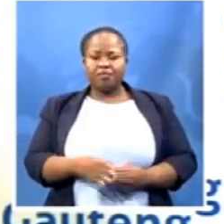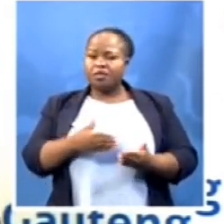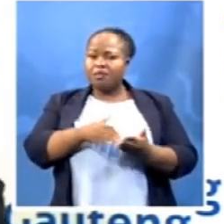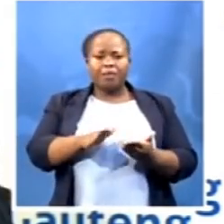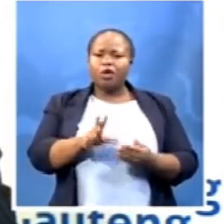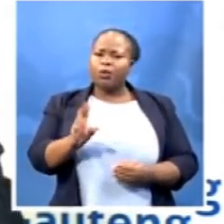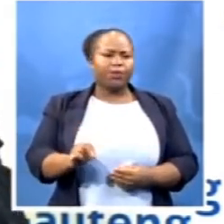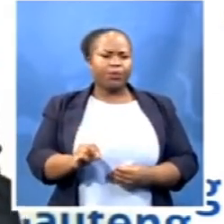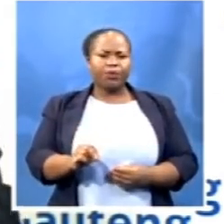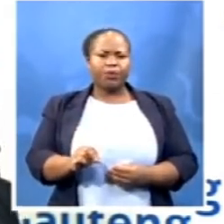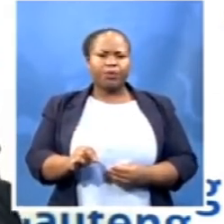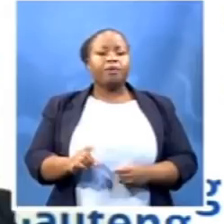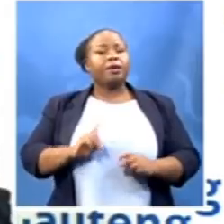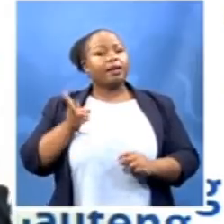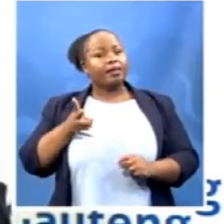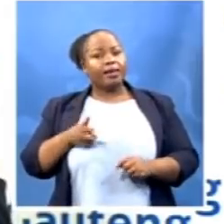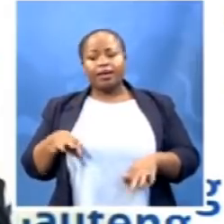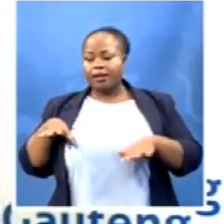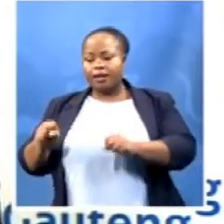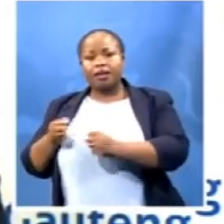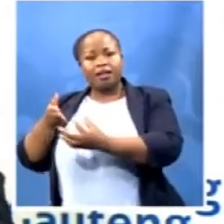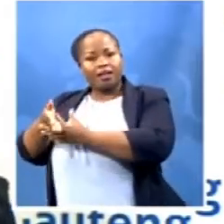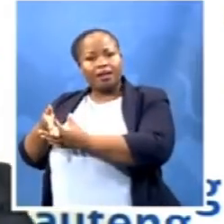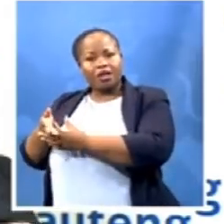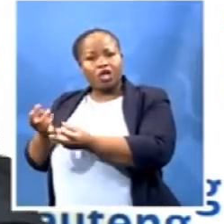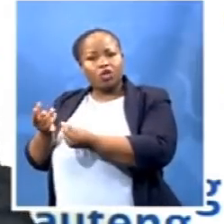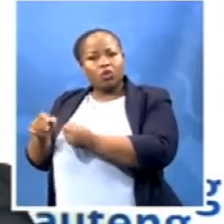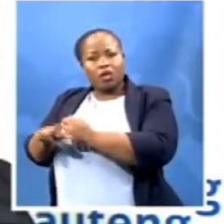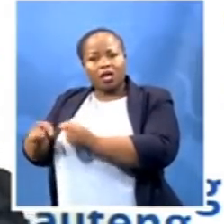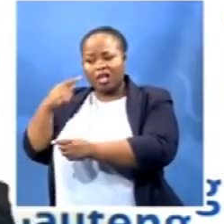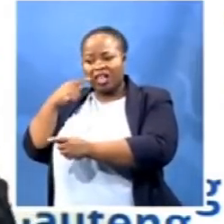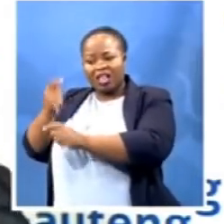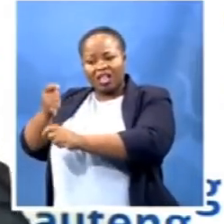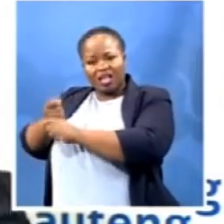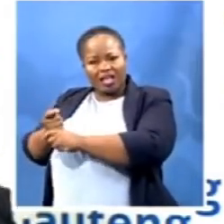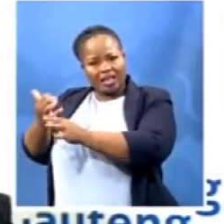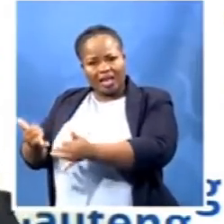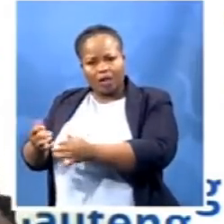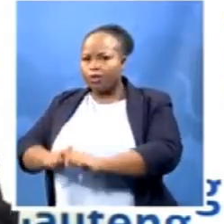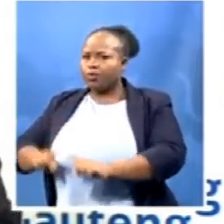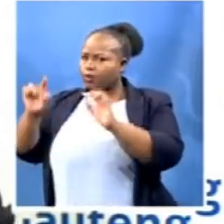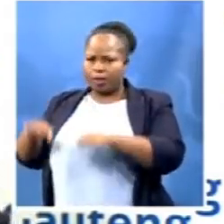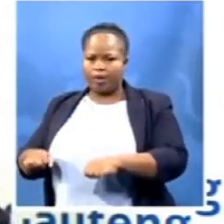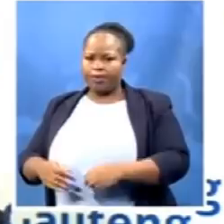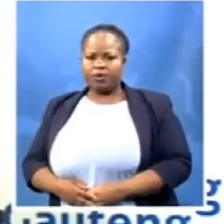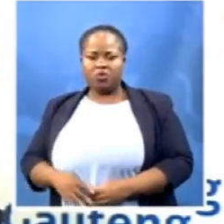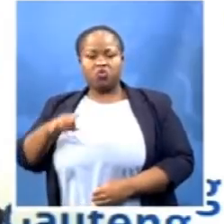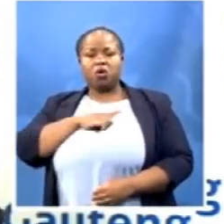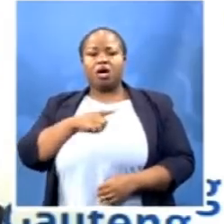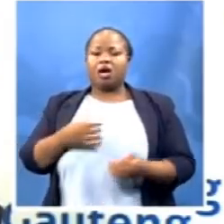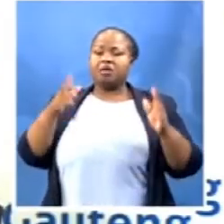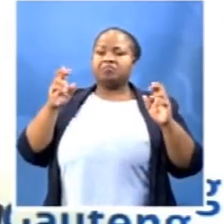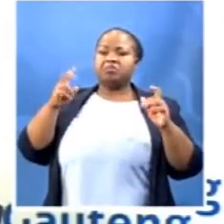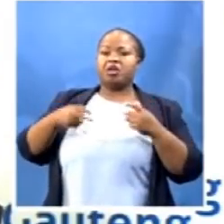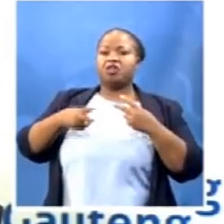allowed to occupy land illegally in the name of lockdown, COVID-19, and all other reasons